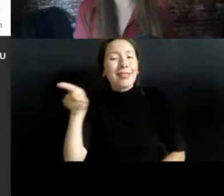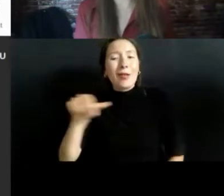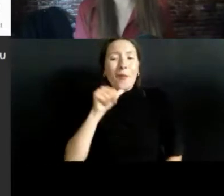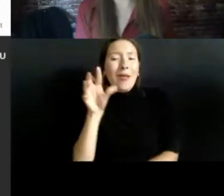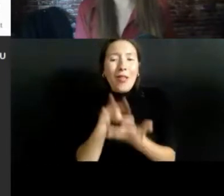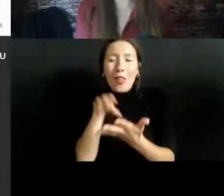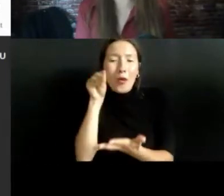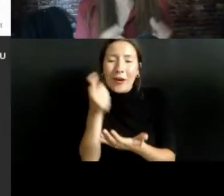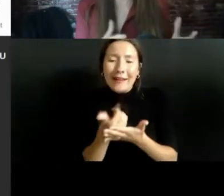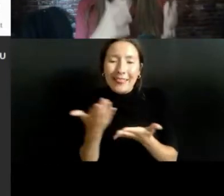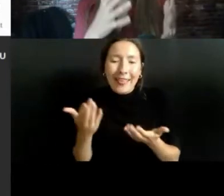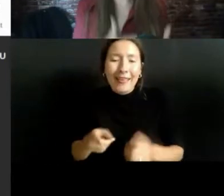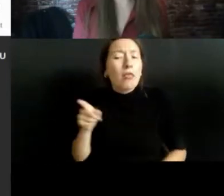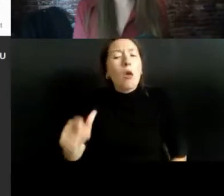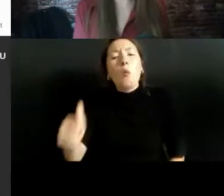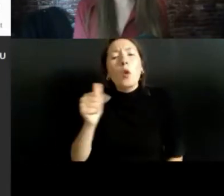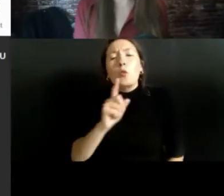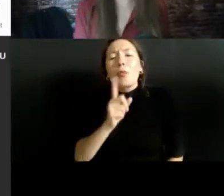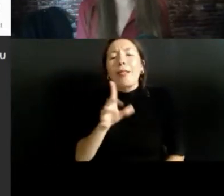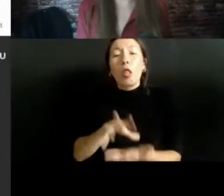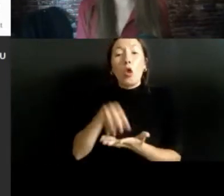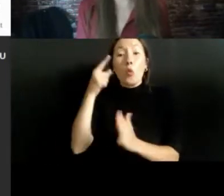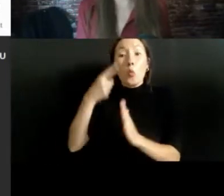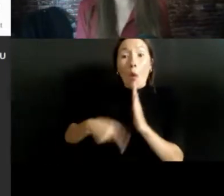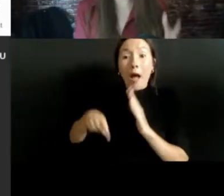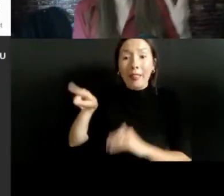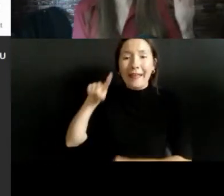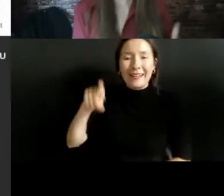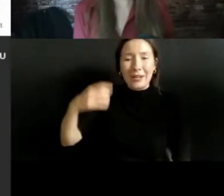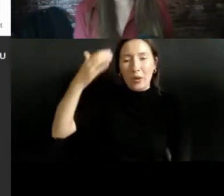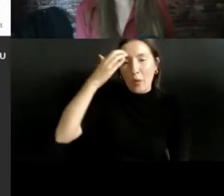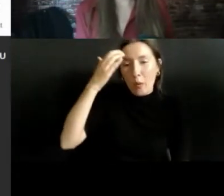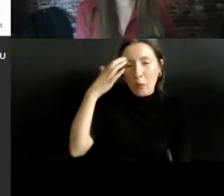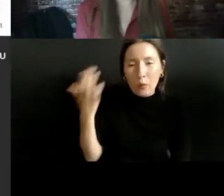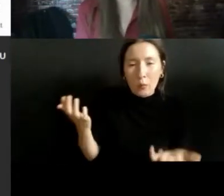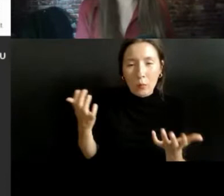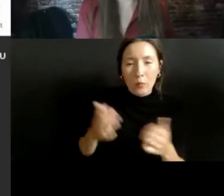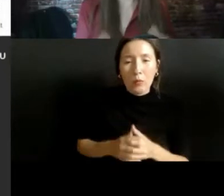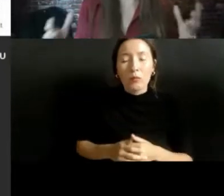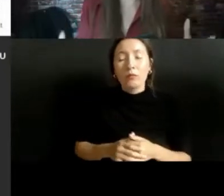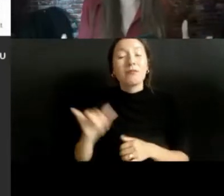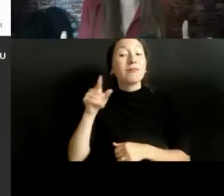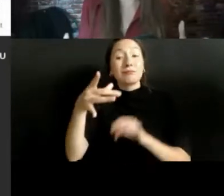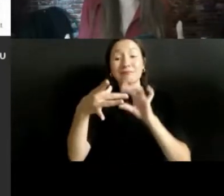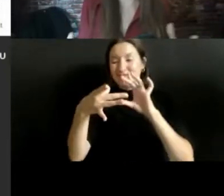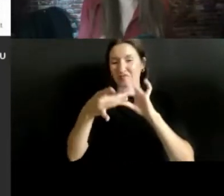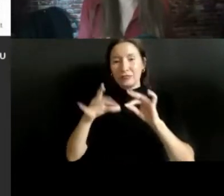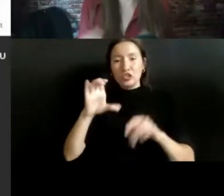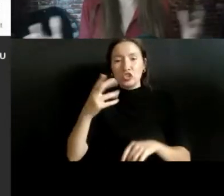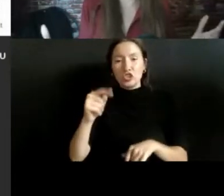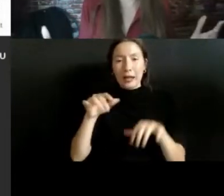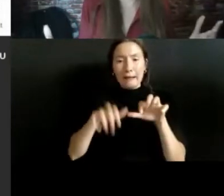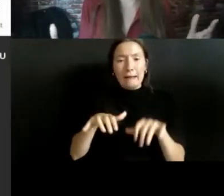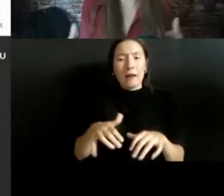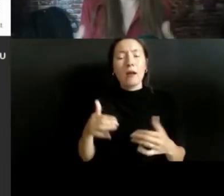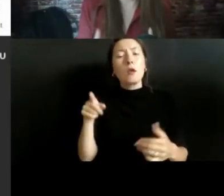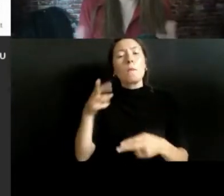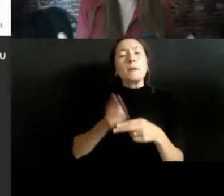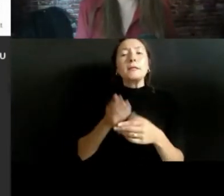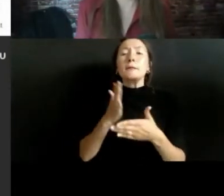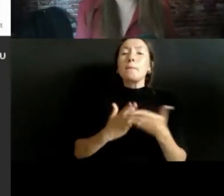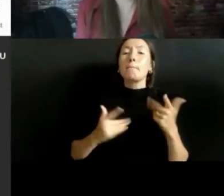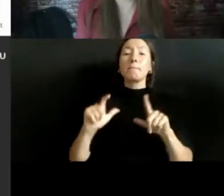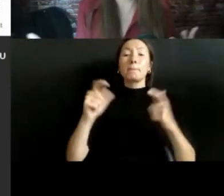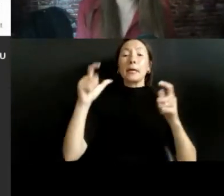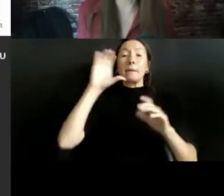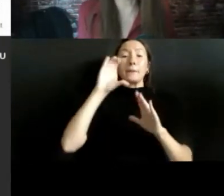what they need to know. And some of the things that you mentioned in the chat here are big picture. Like, I don't even know what we're